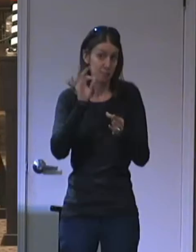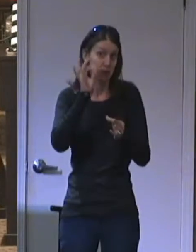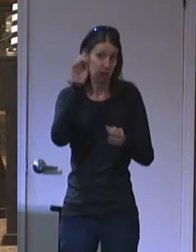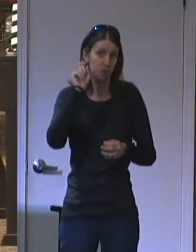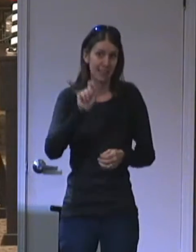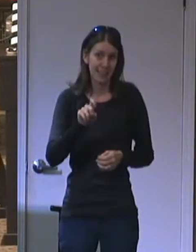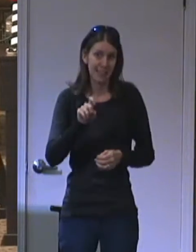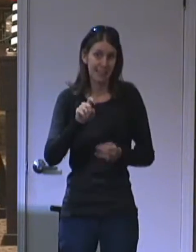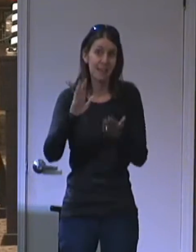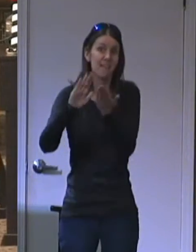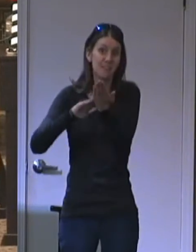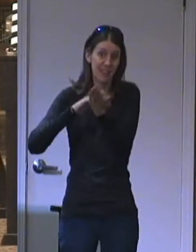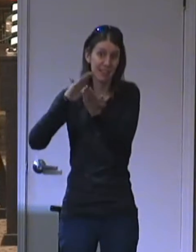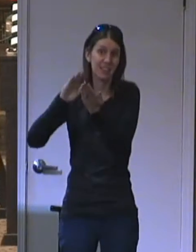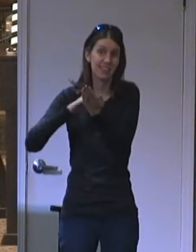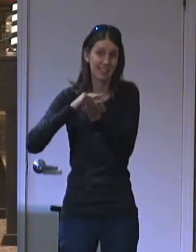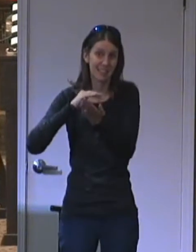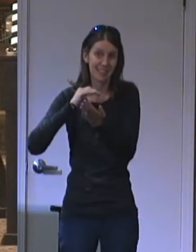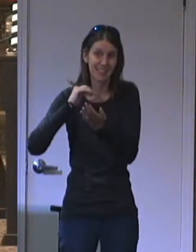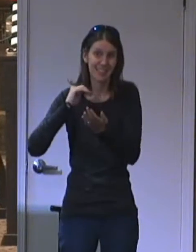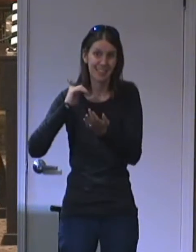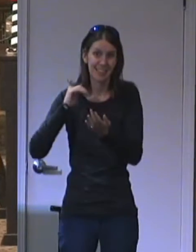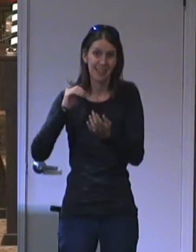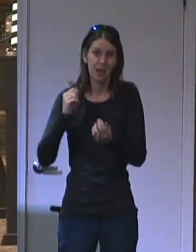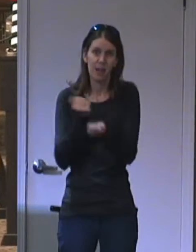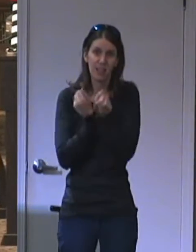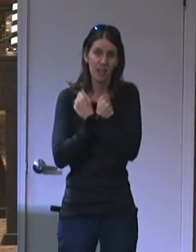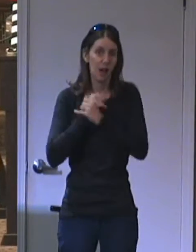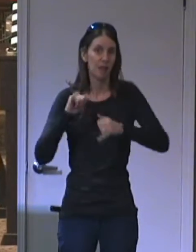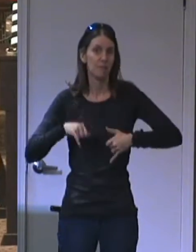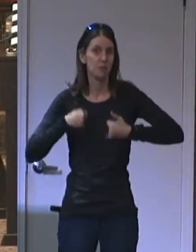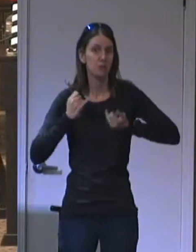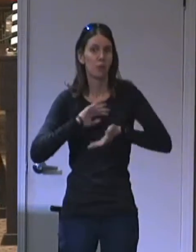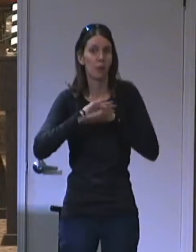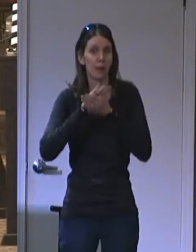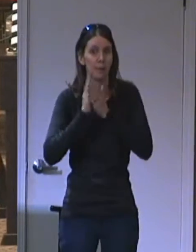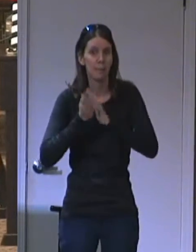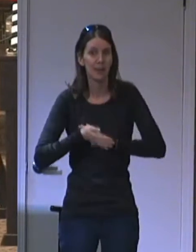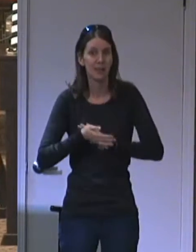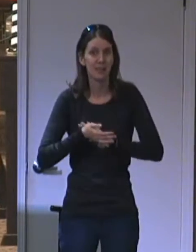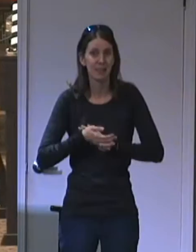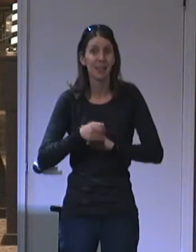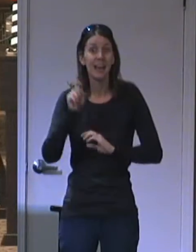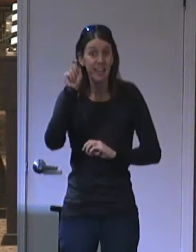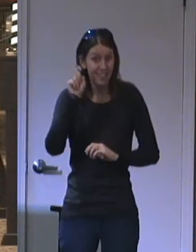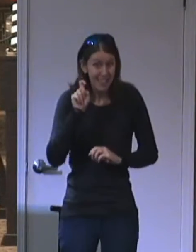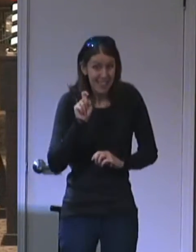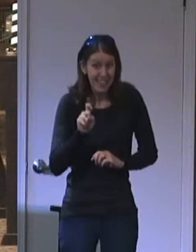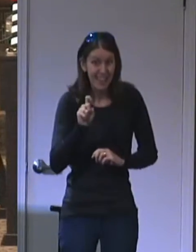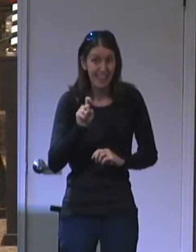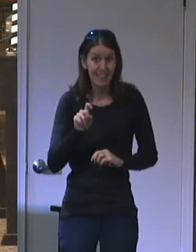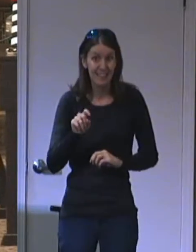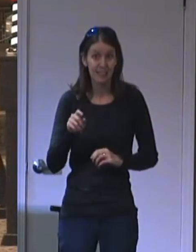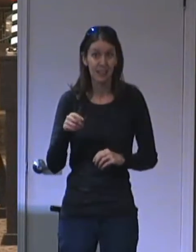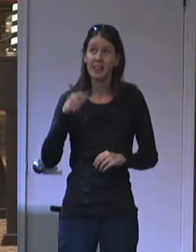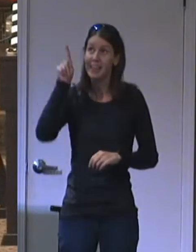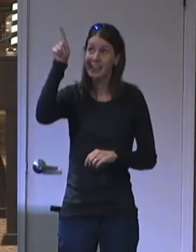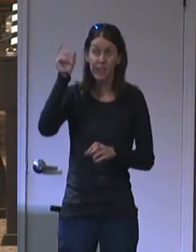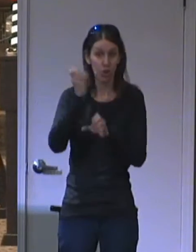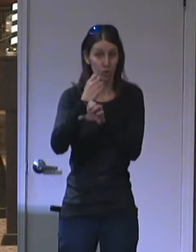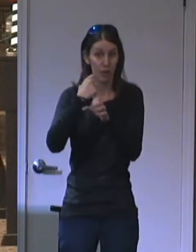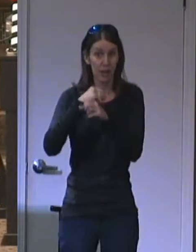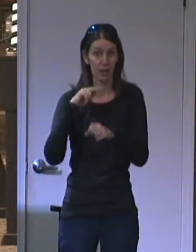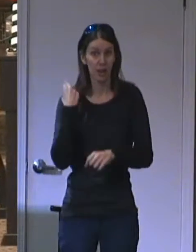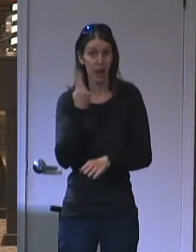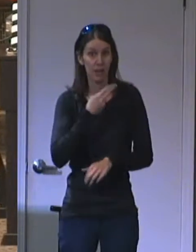spiritual needs of forgiveness, of love and joy and peace in our lives. Those are needs that God put within us.